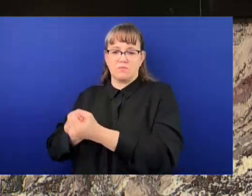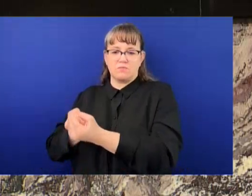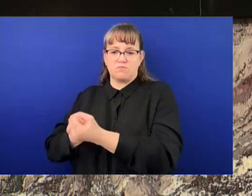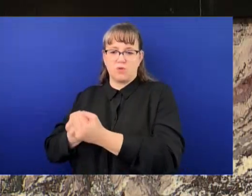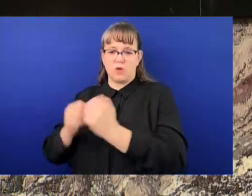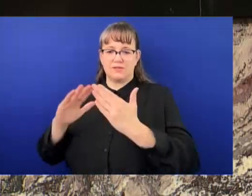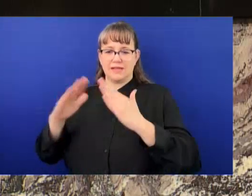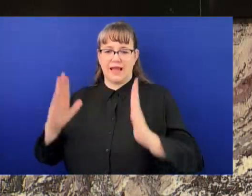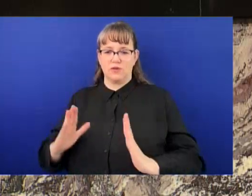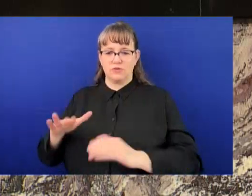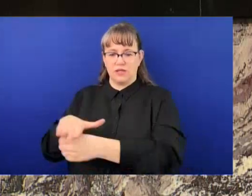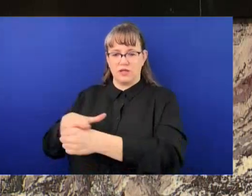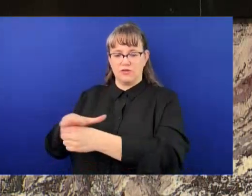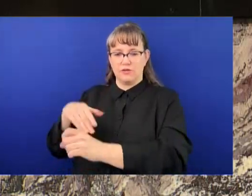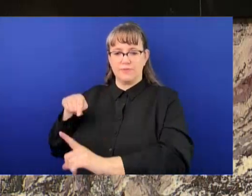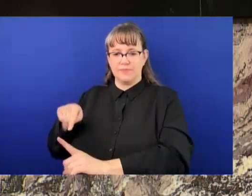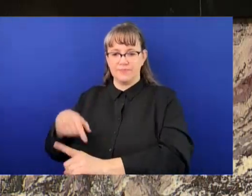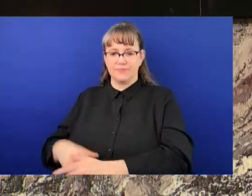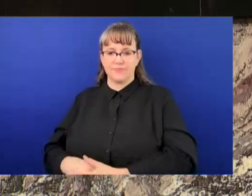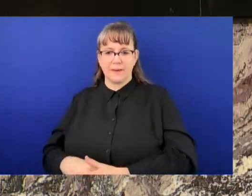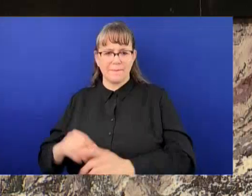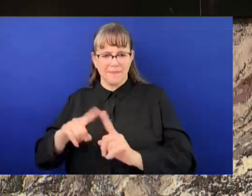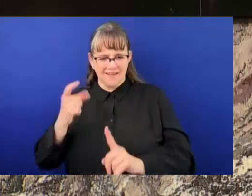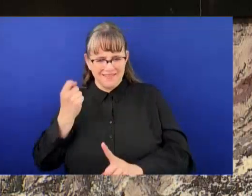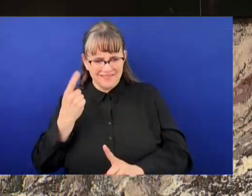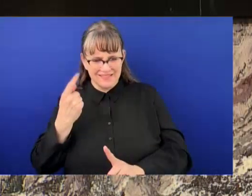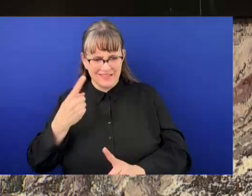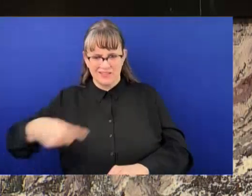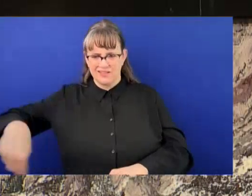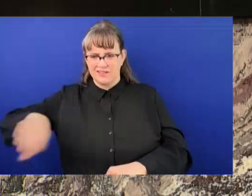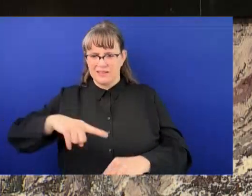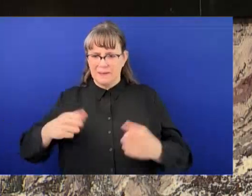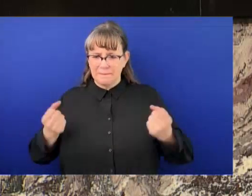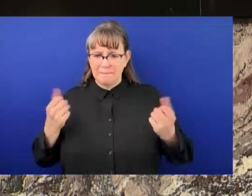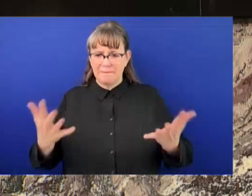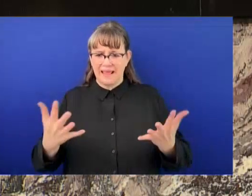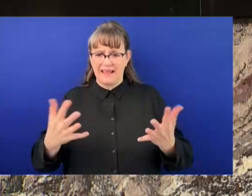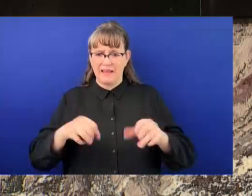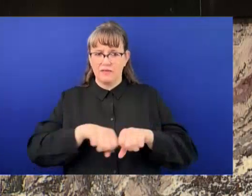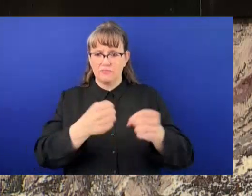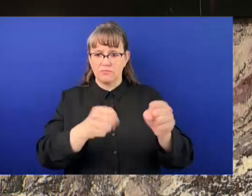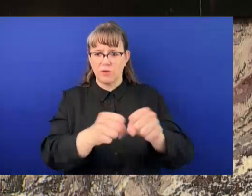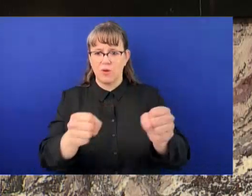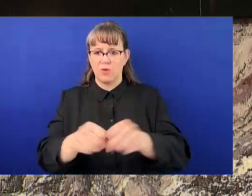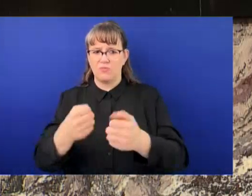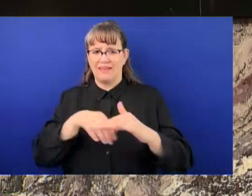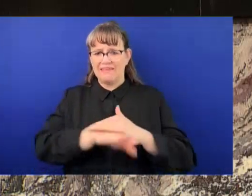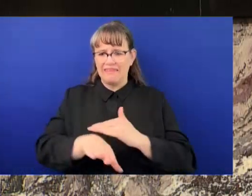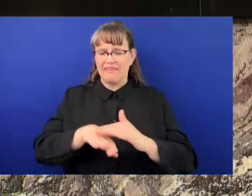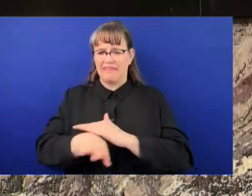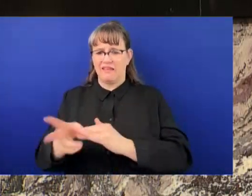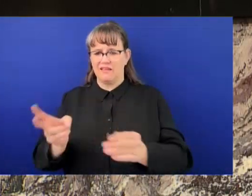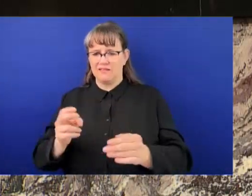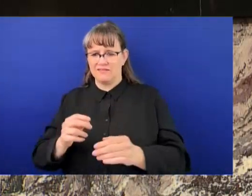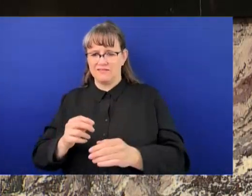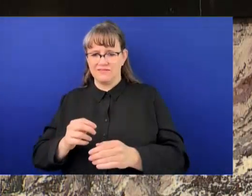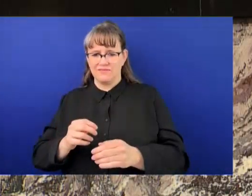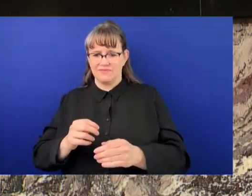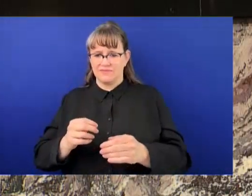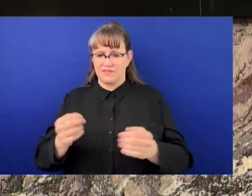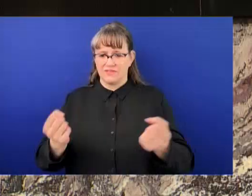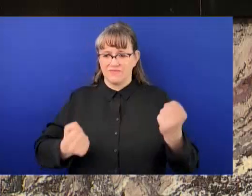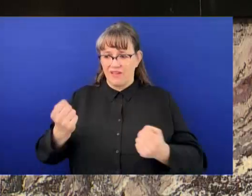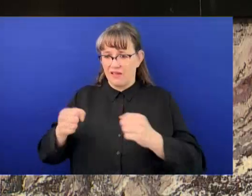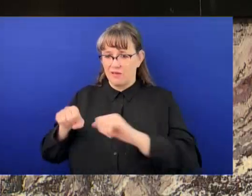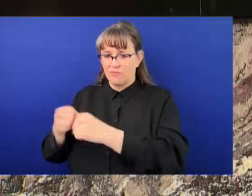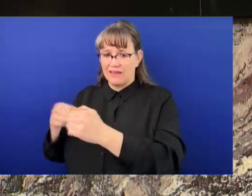had his store and vehicles broken into. Other constituents have come to me with concerns about assaults, drug deals,